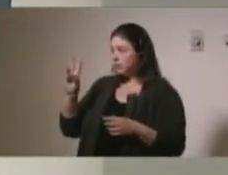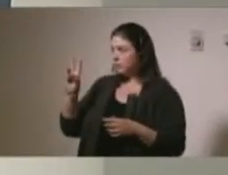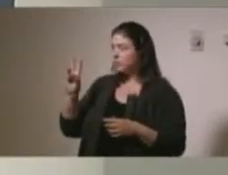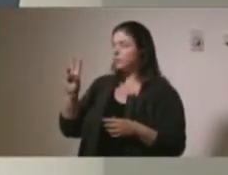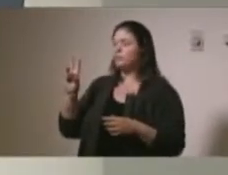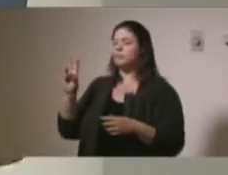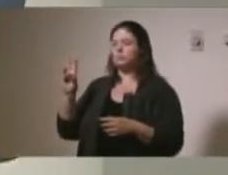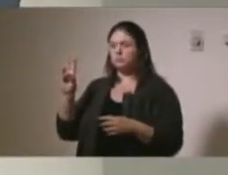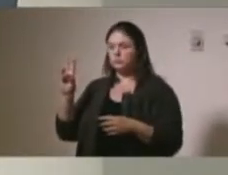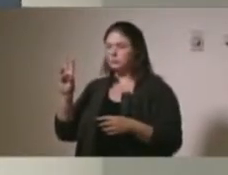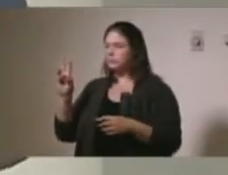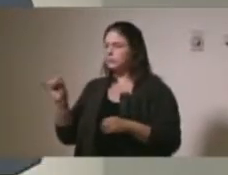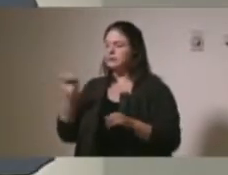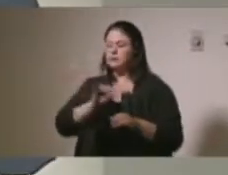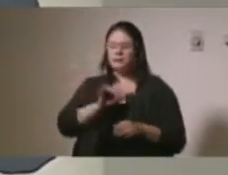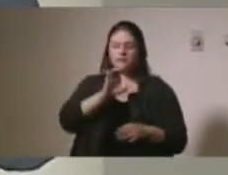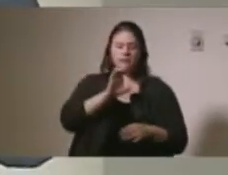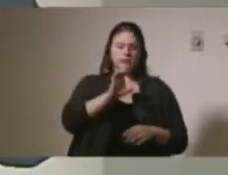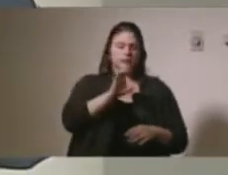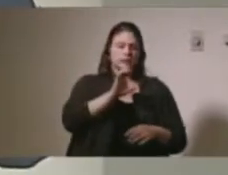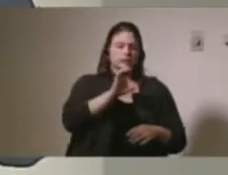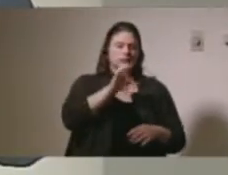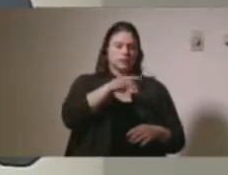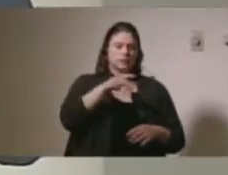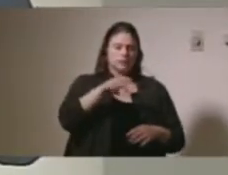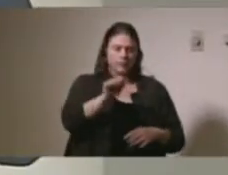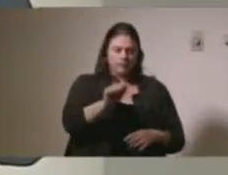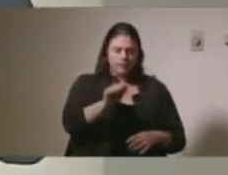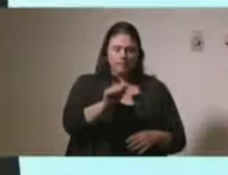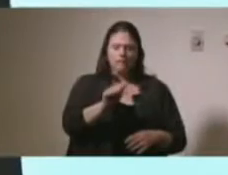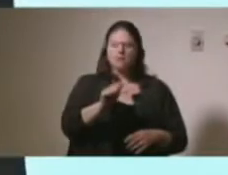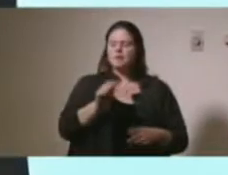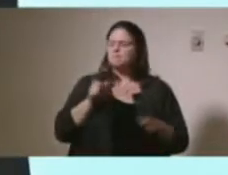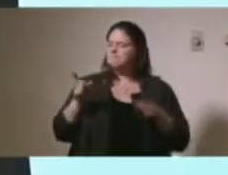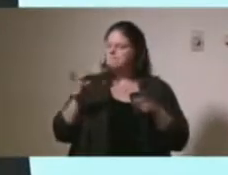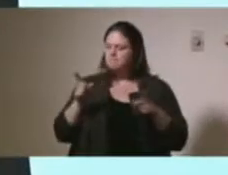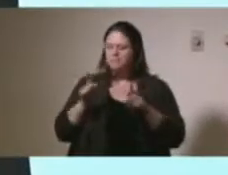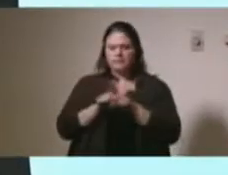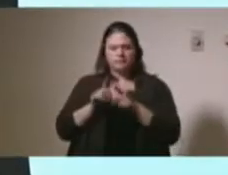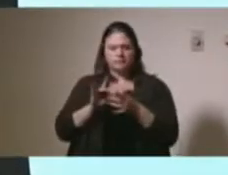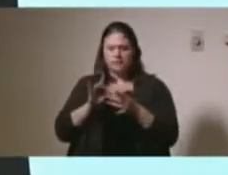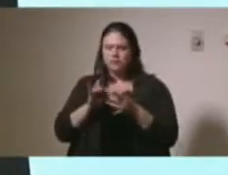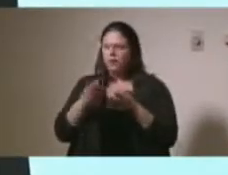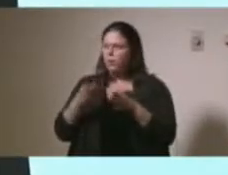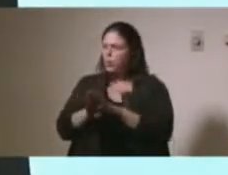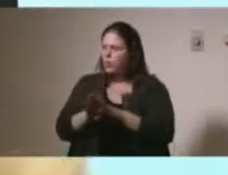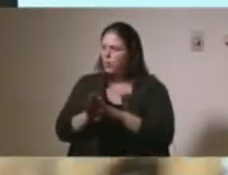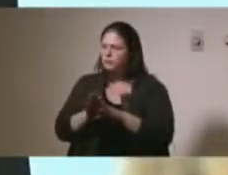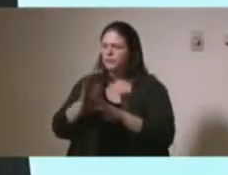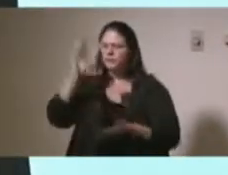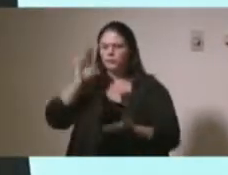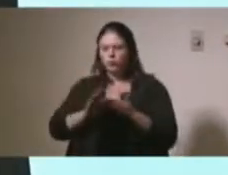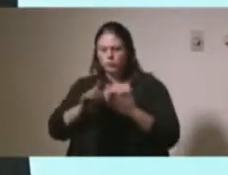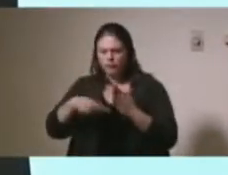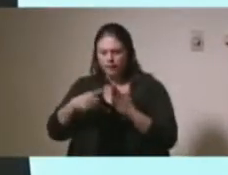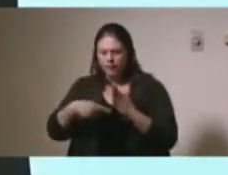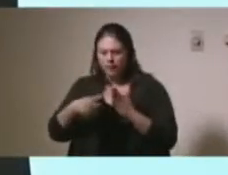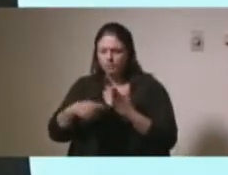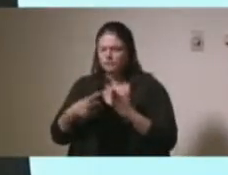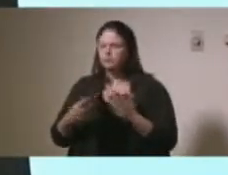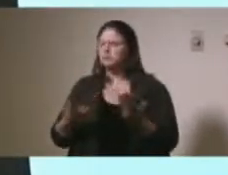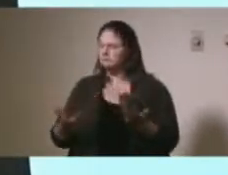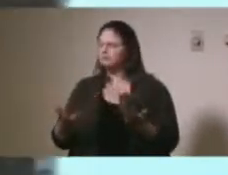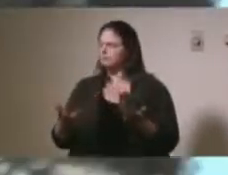for CPAA, they were talking about closings and the reduction of hours. So we're being attacked